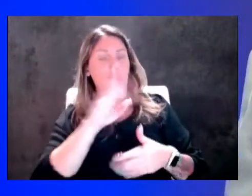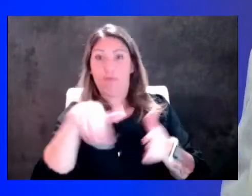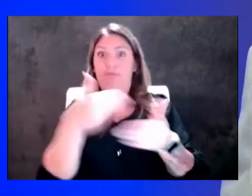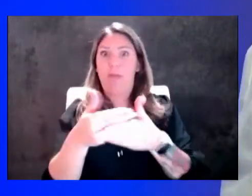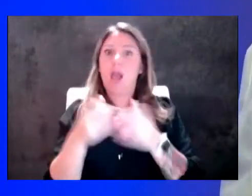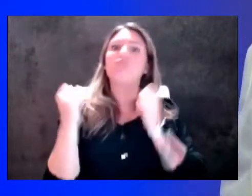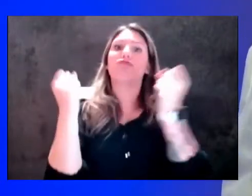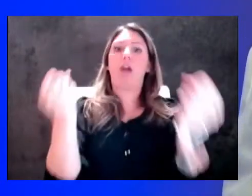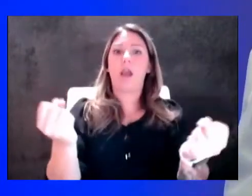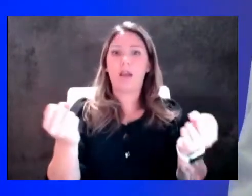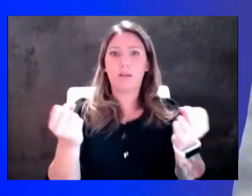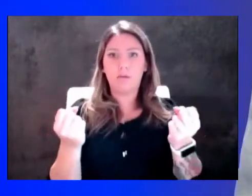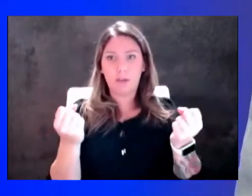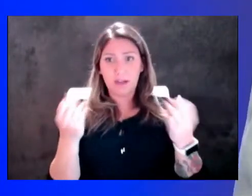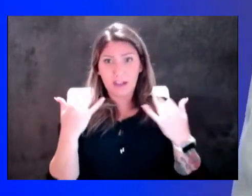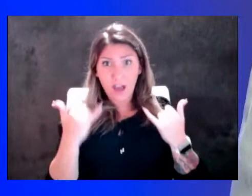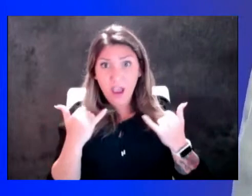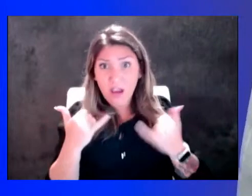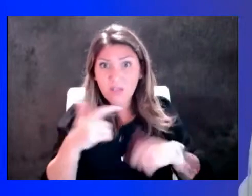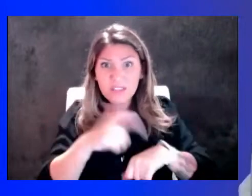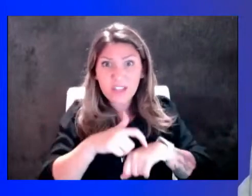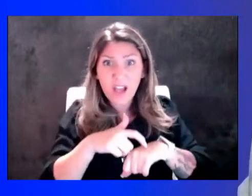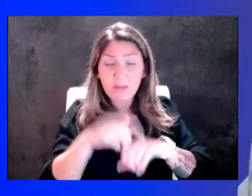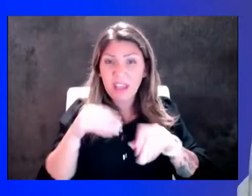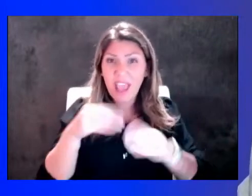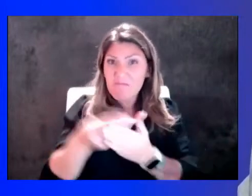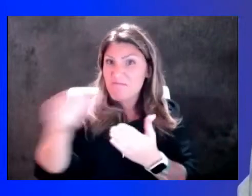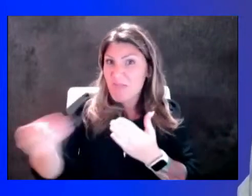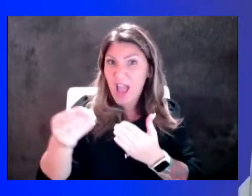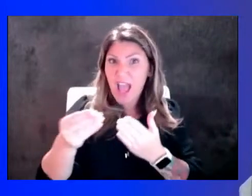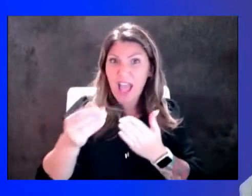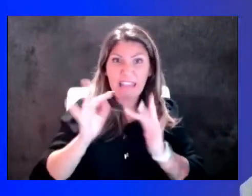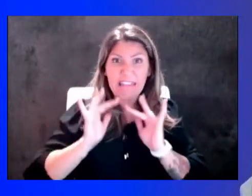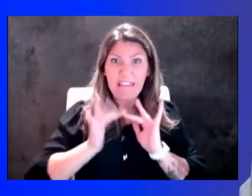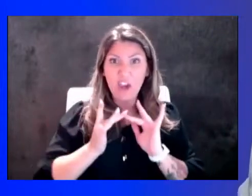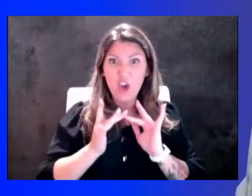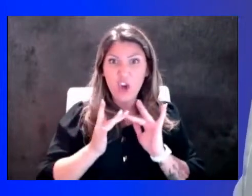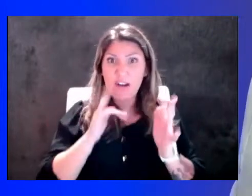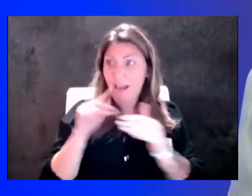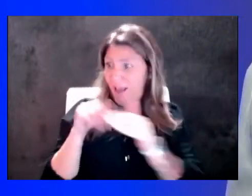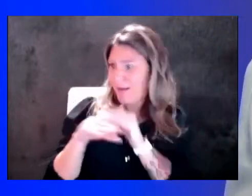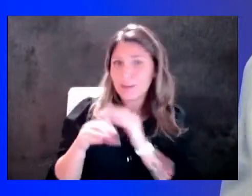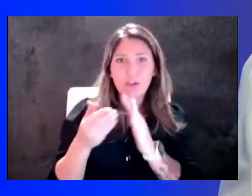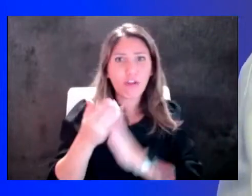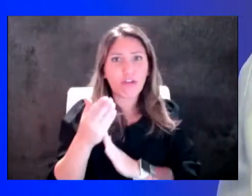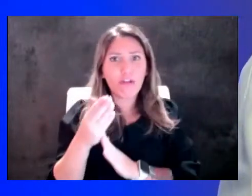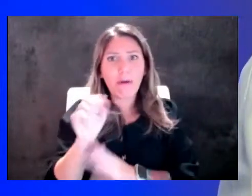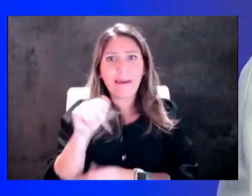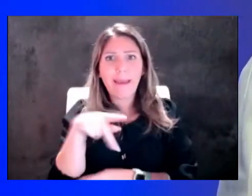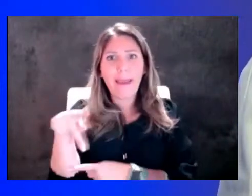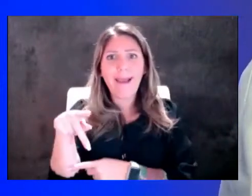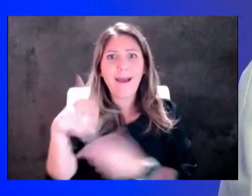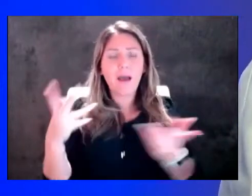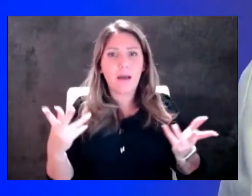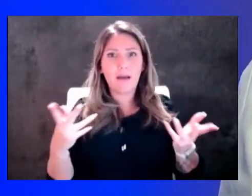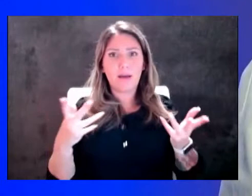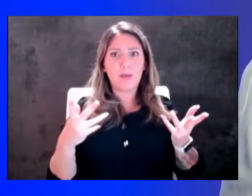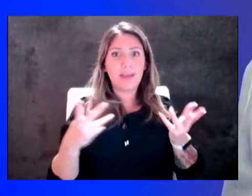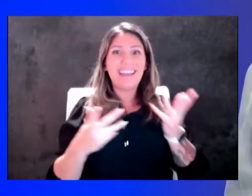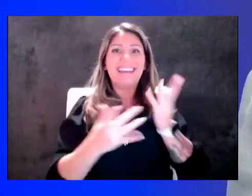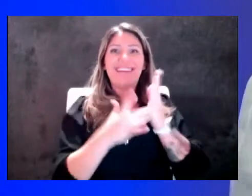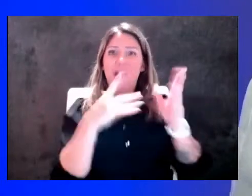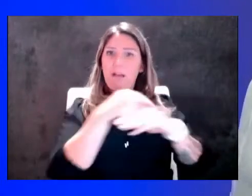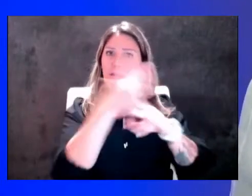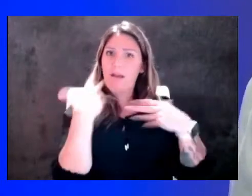at a time now where you can buy that on the internet, right? And instant access off your phone through an app, right? That's what telehealth has done for healthcare.